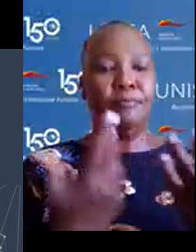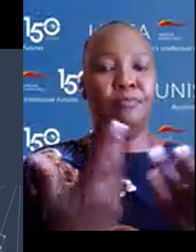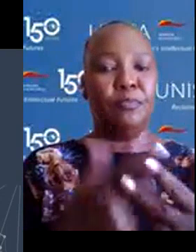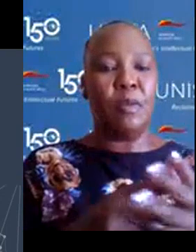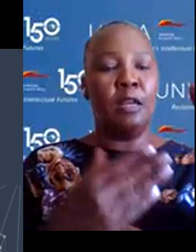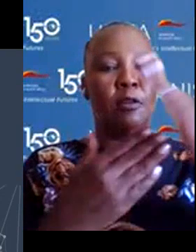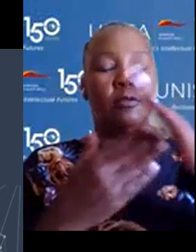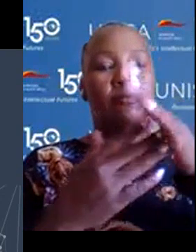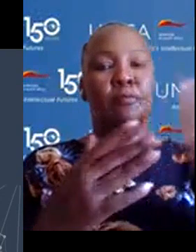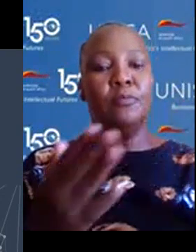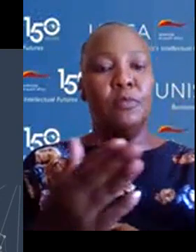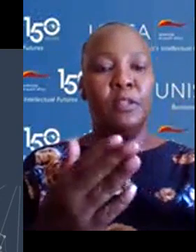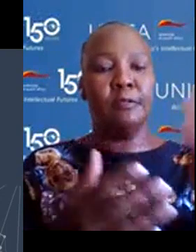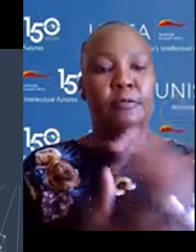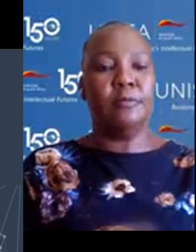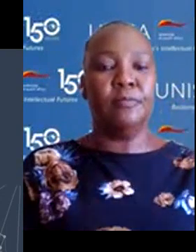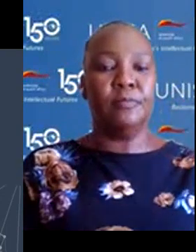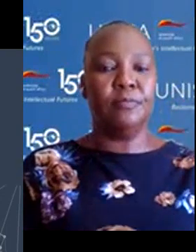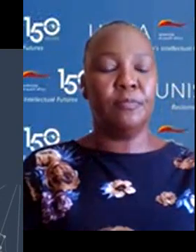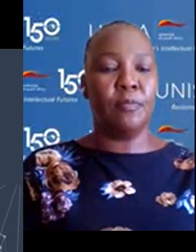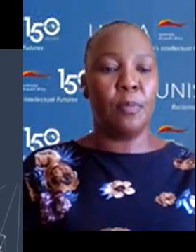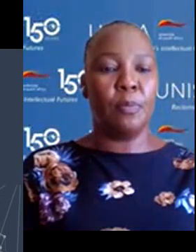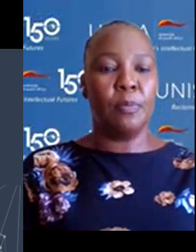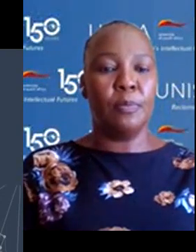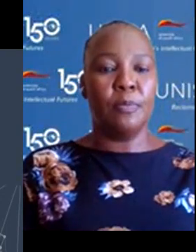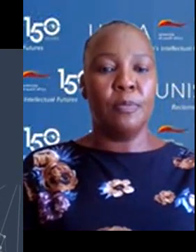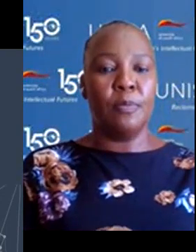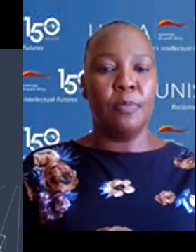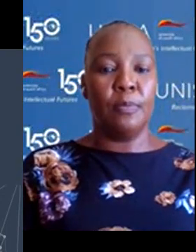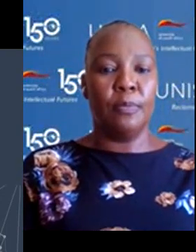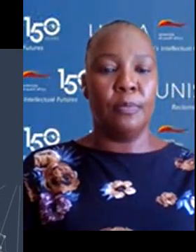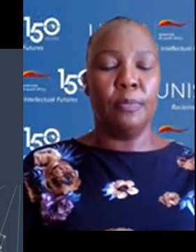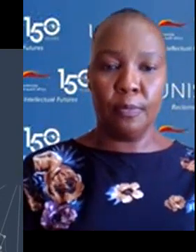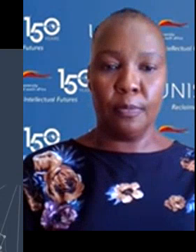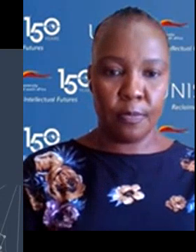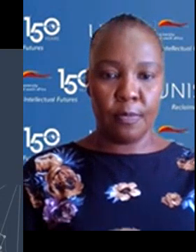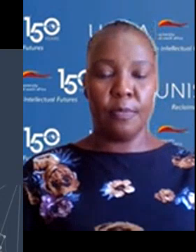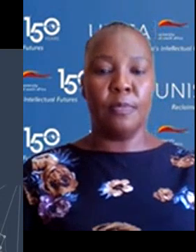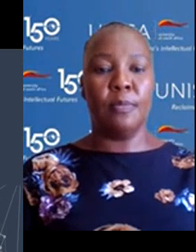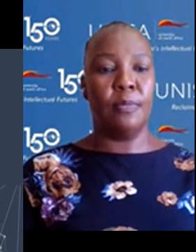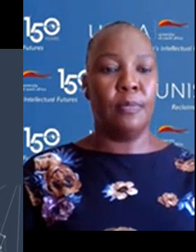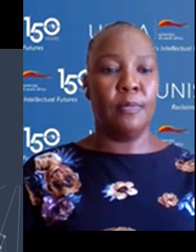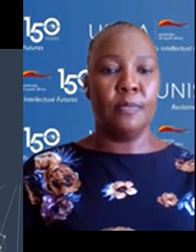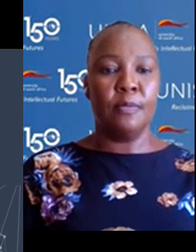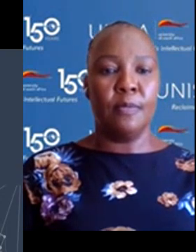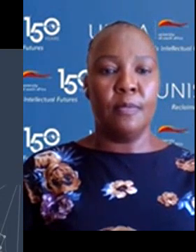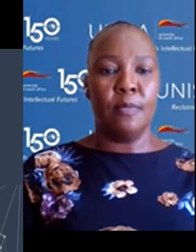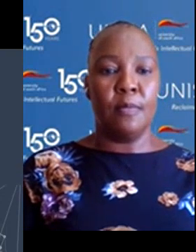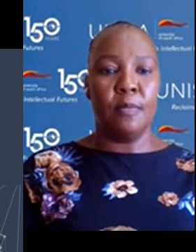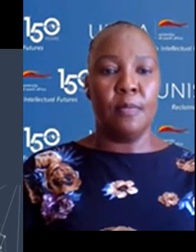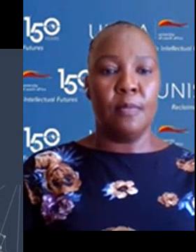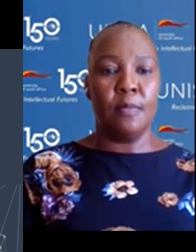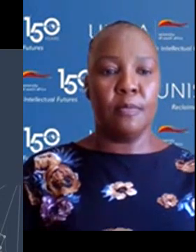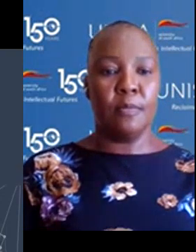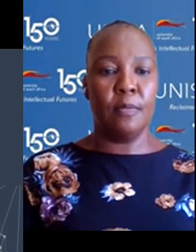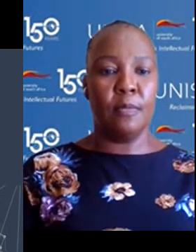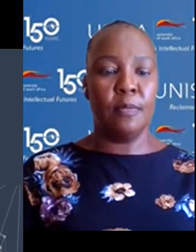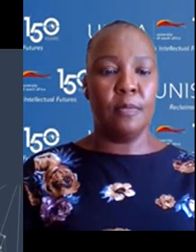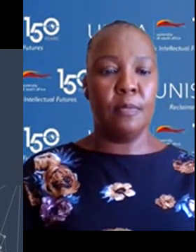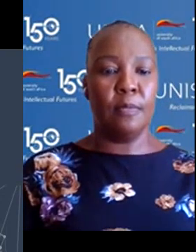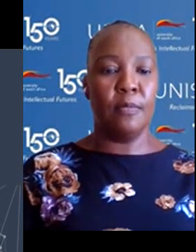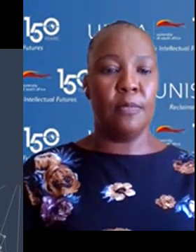left. We had a look at what apps are available in the ribbon. We actually looked at also how to personalize your